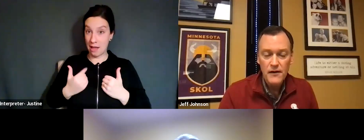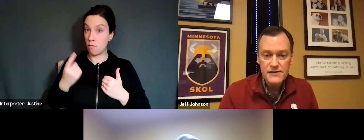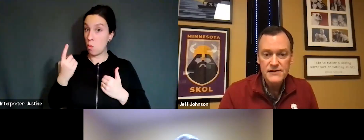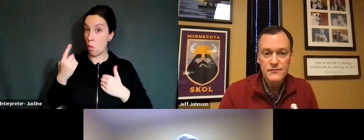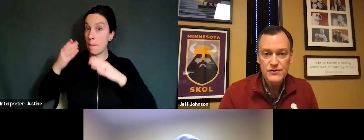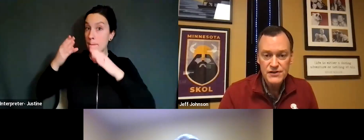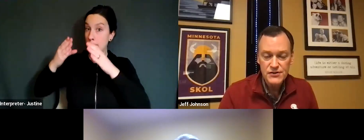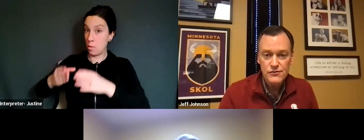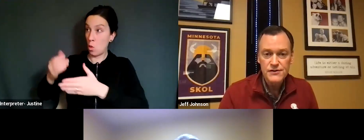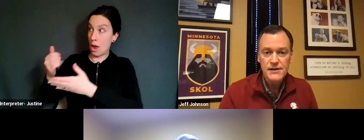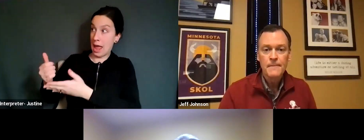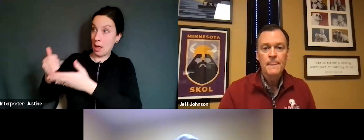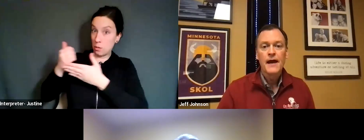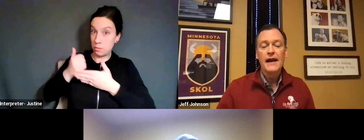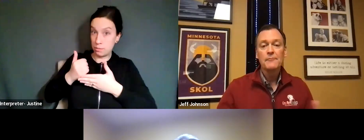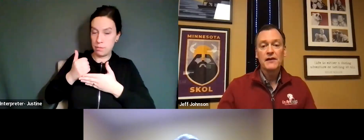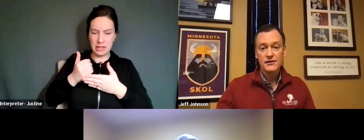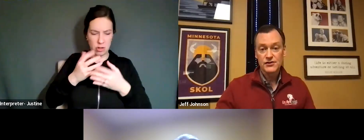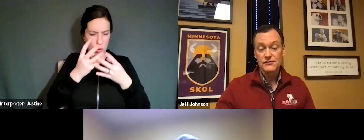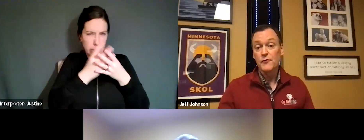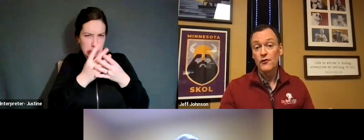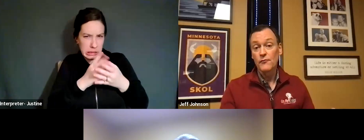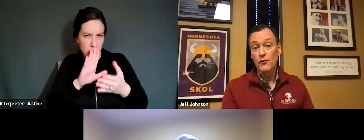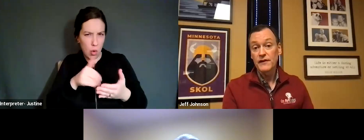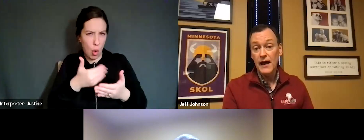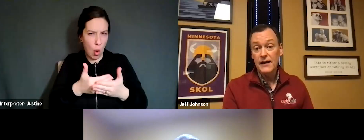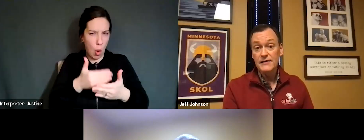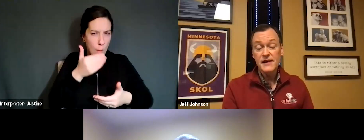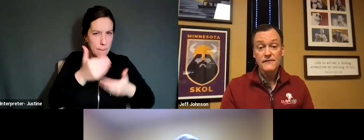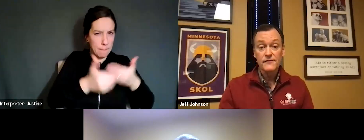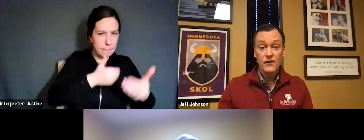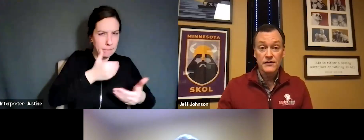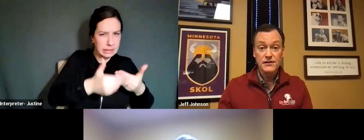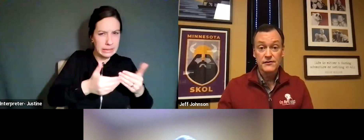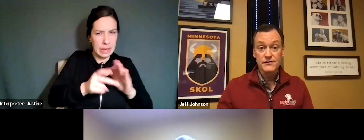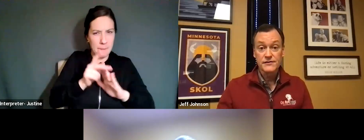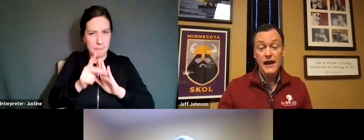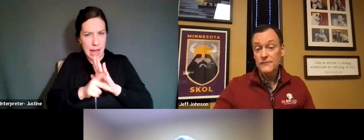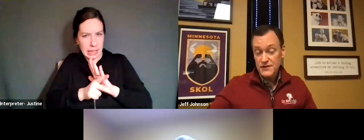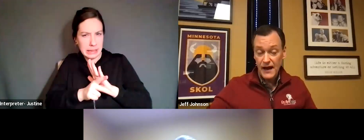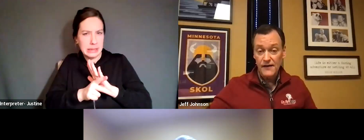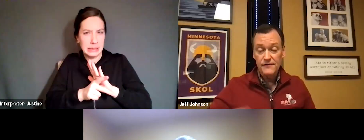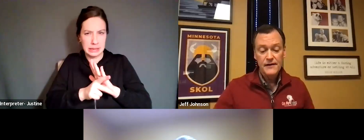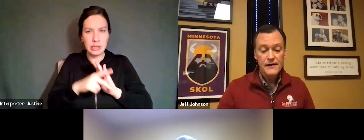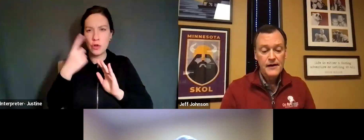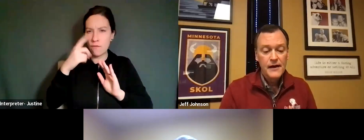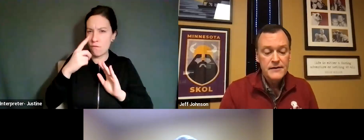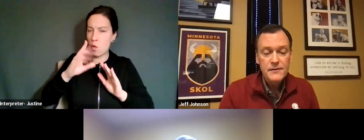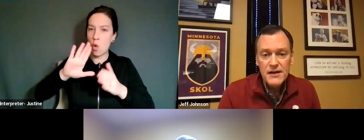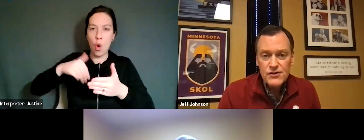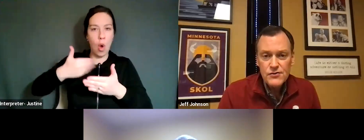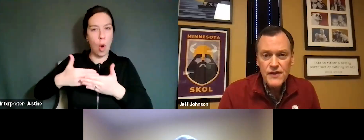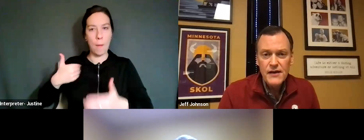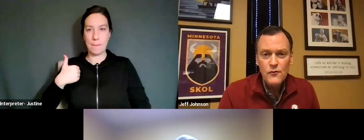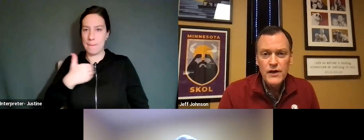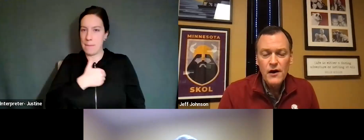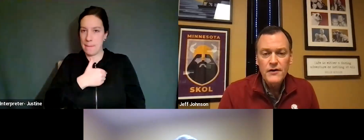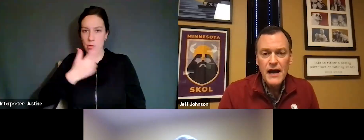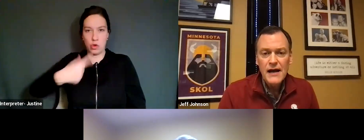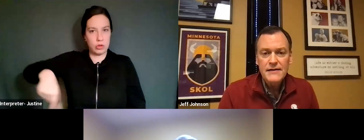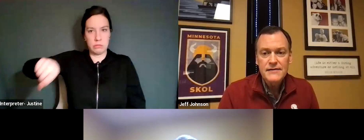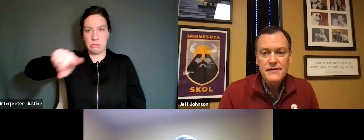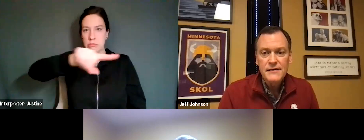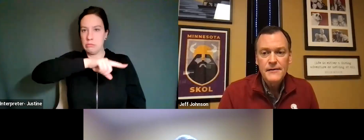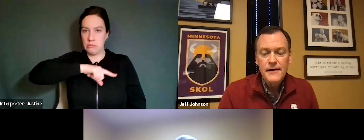of our policies and procedures and applications for both clients and for volunteers and for staff to make sure that we